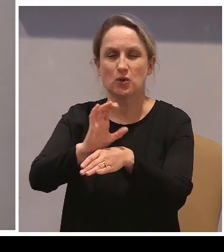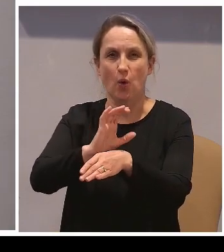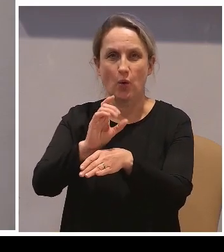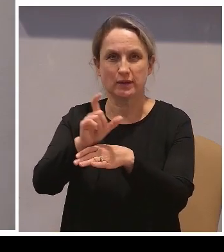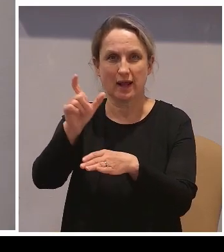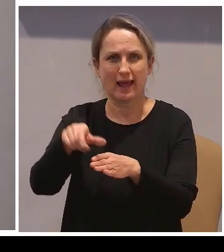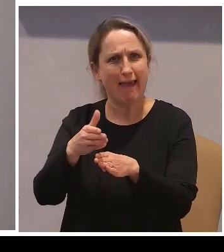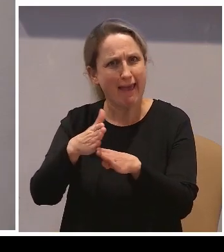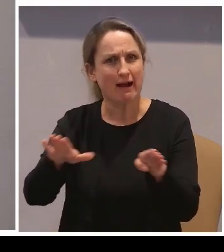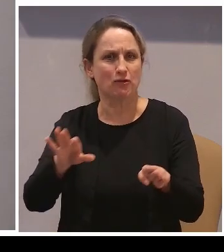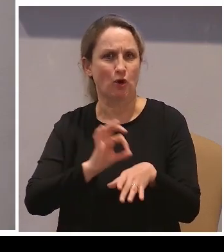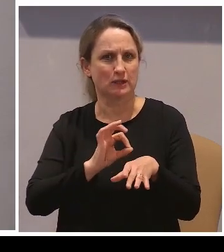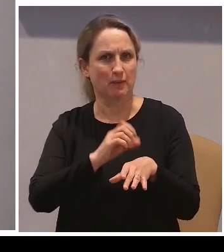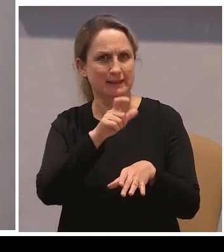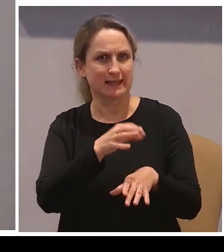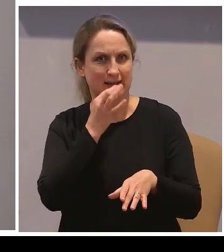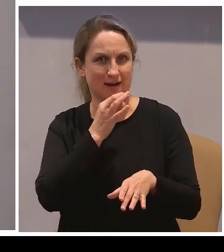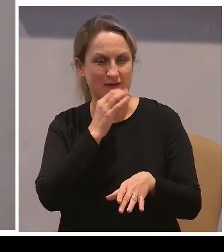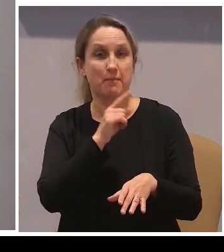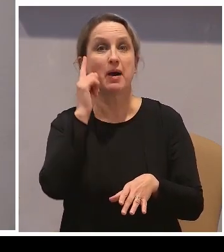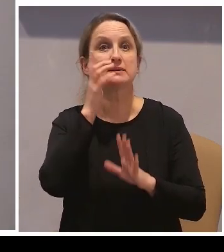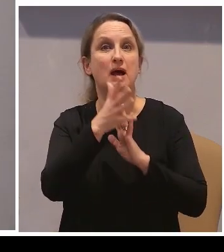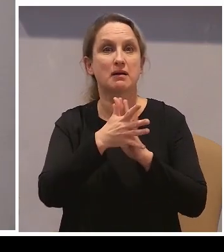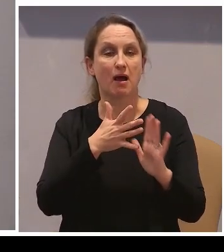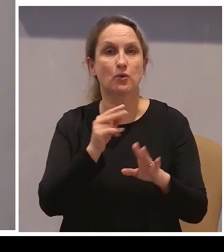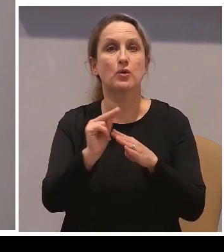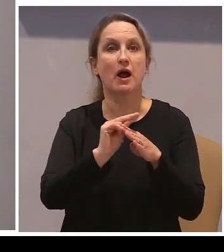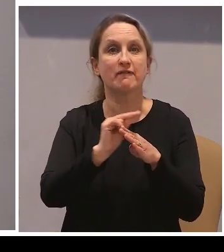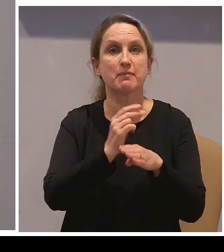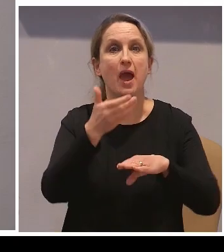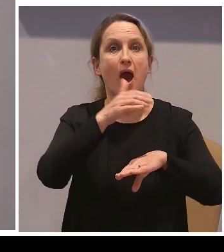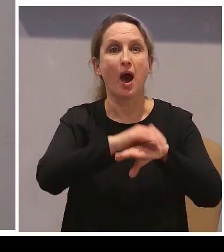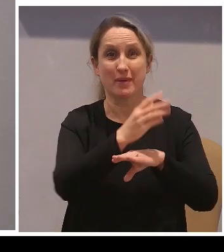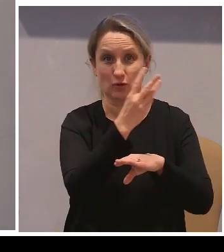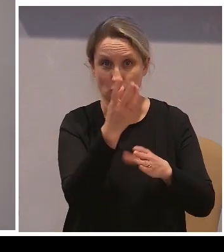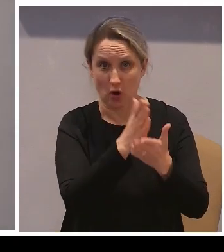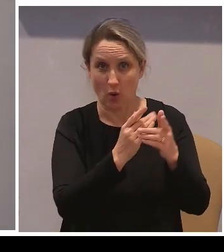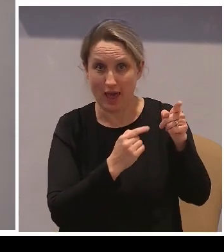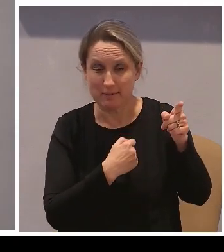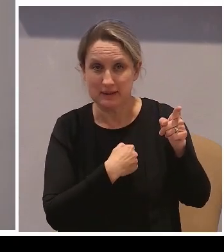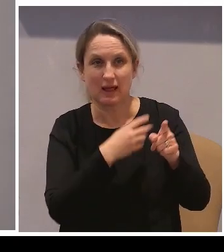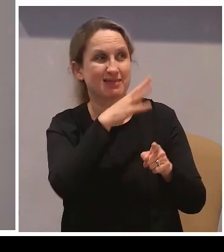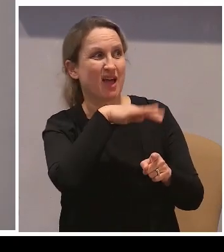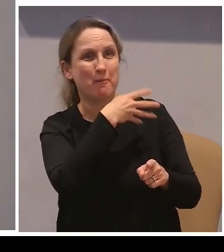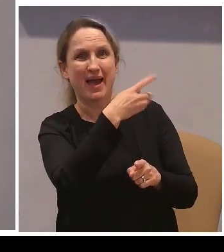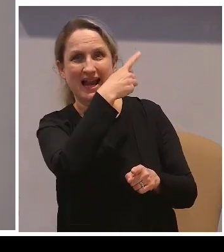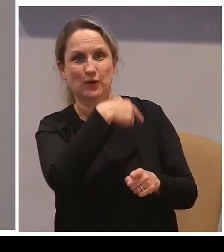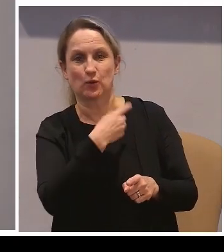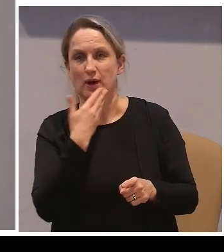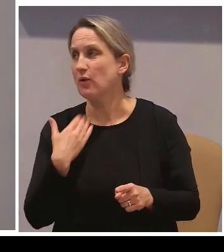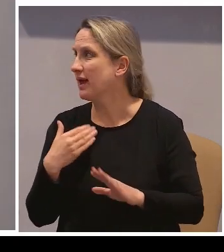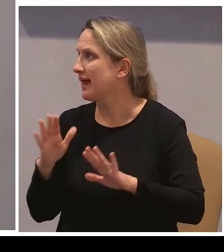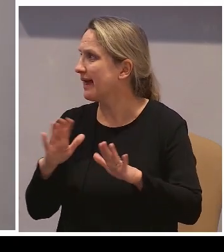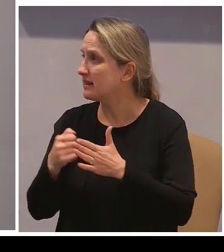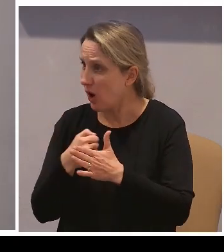the physician's direct application to the producer for Seda tabelikuju ei ole. name